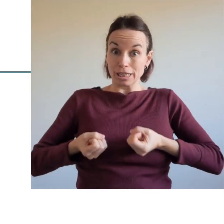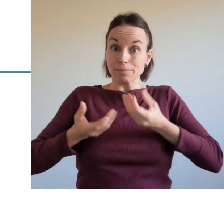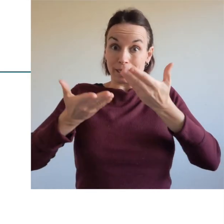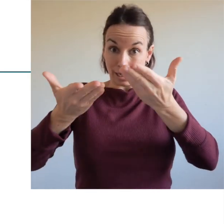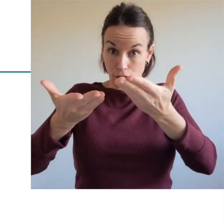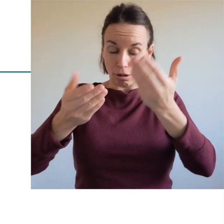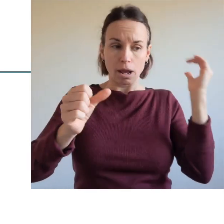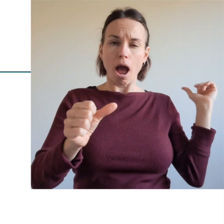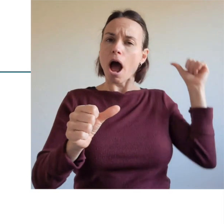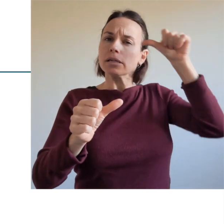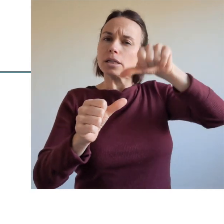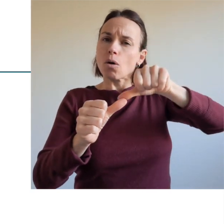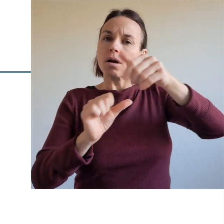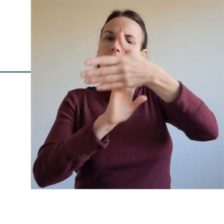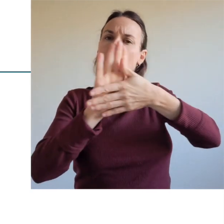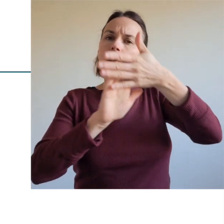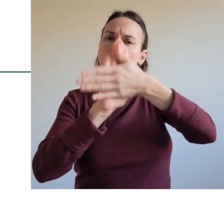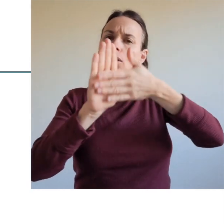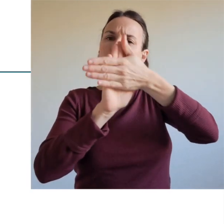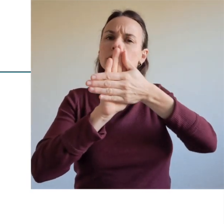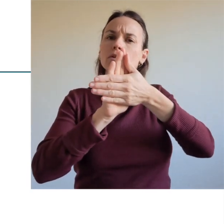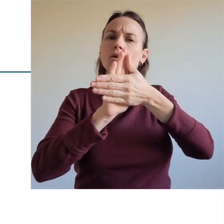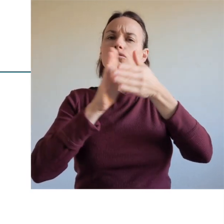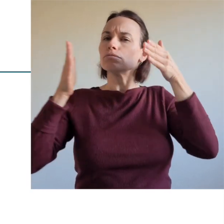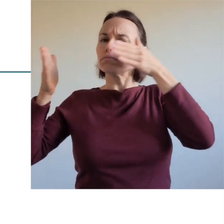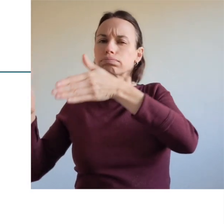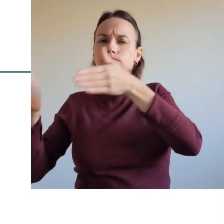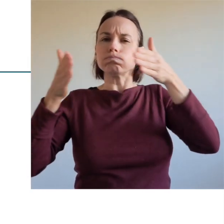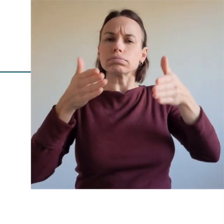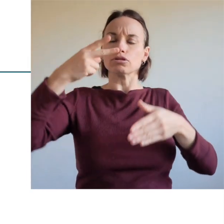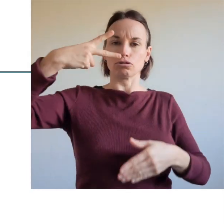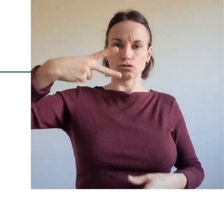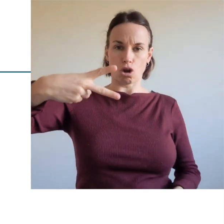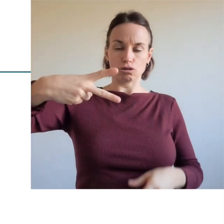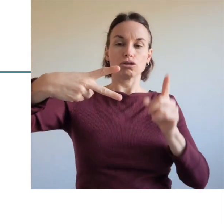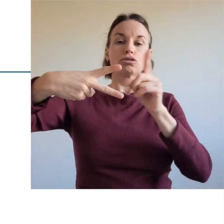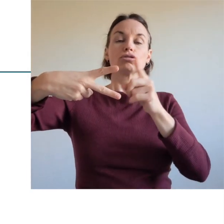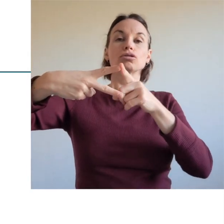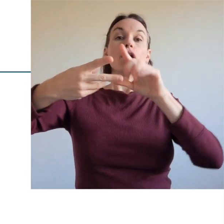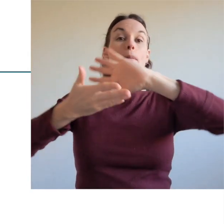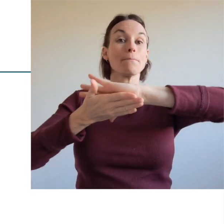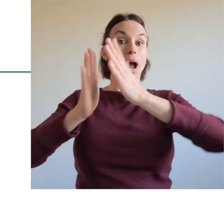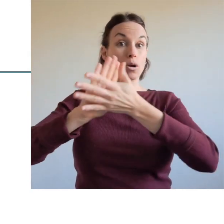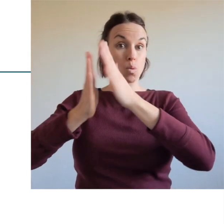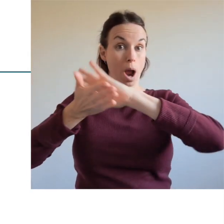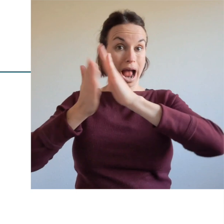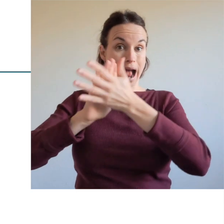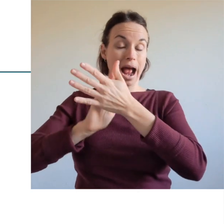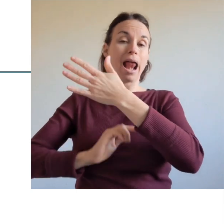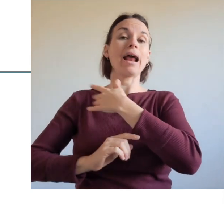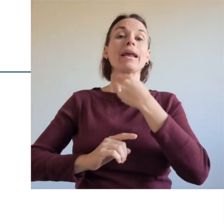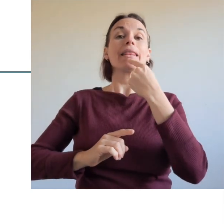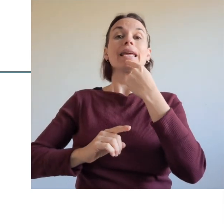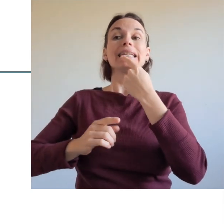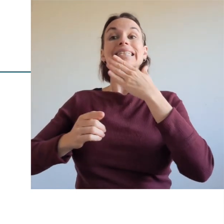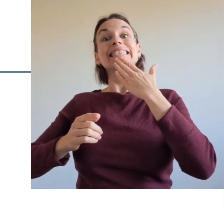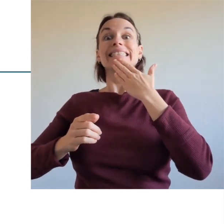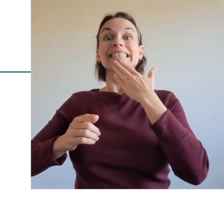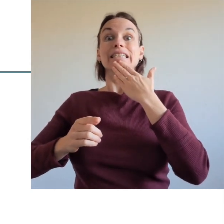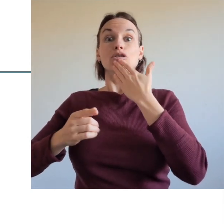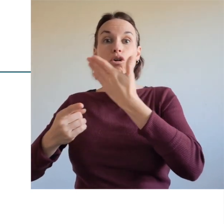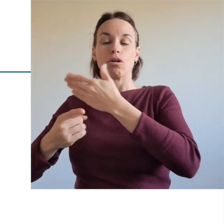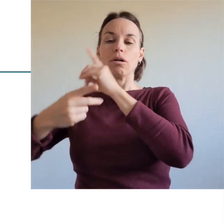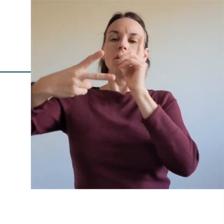So, indefinite expressions in sign languages have been analyzed, focusing mainly on the manual and the